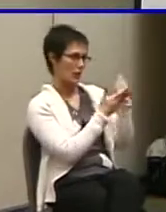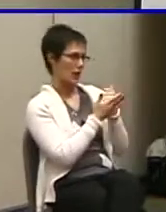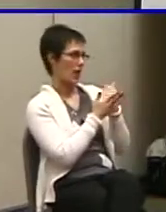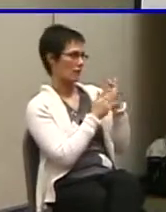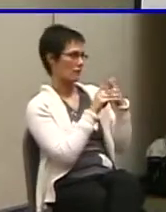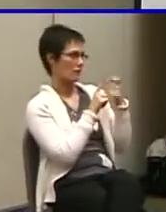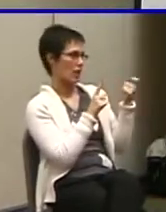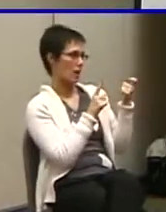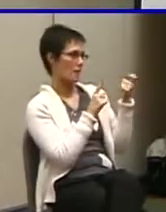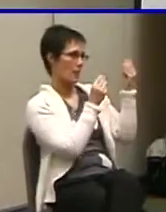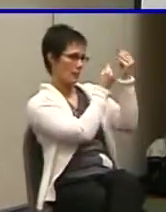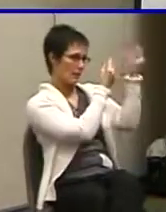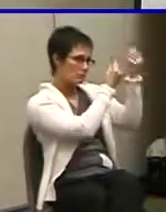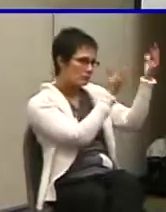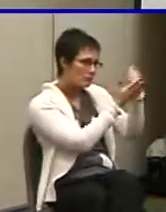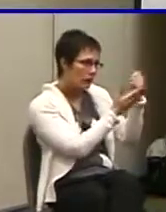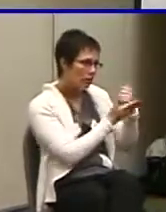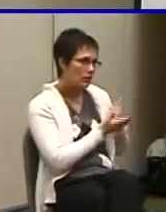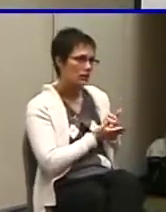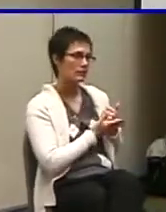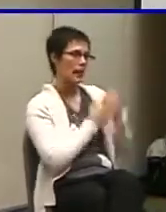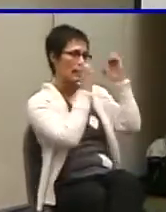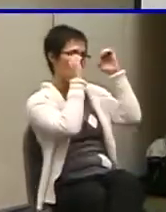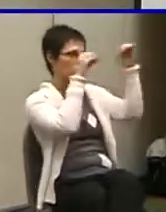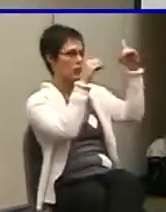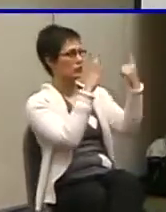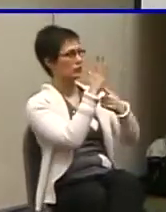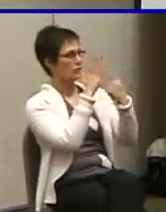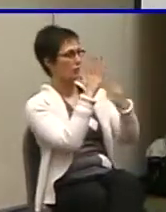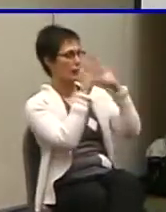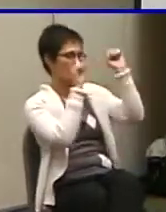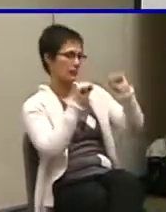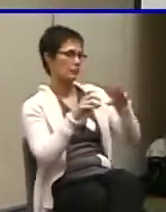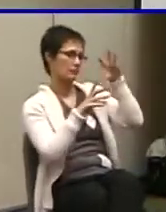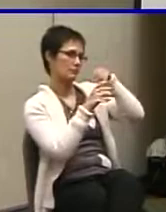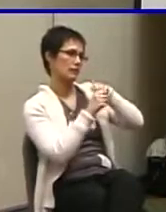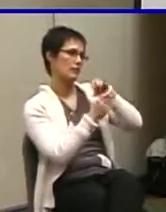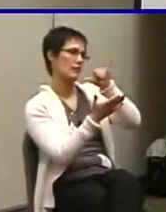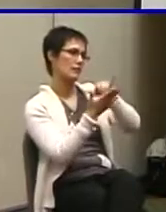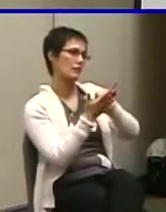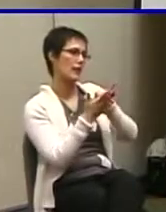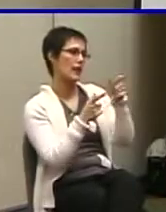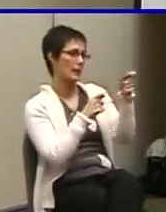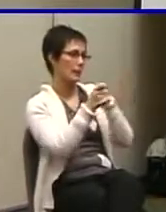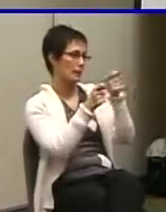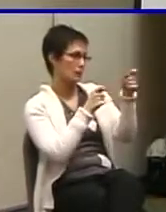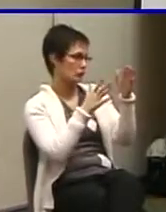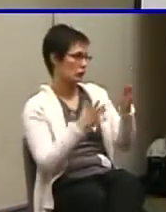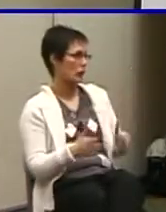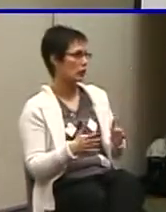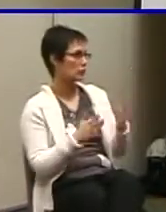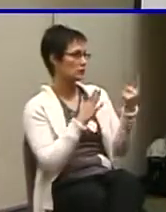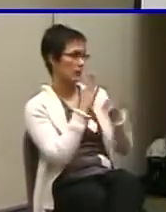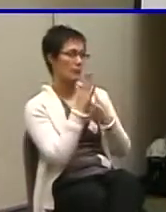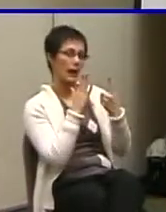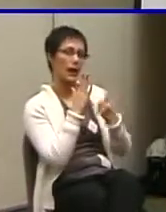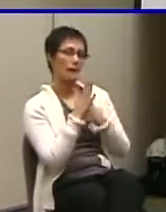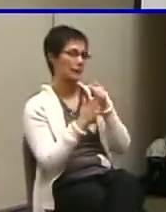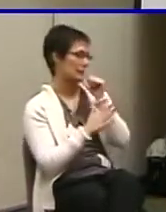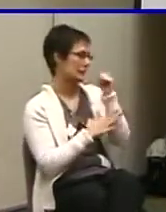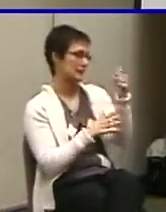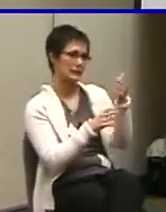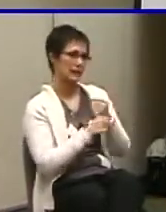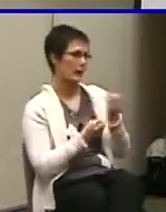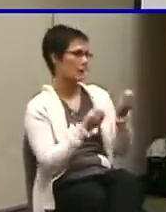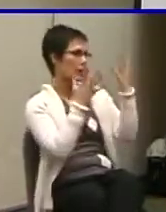makes it worthwhile to do. And educators oftentimes can get into that. Administrators even, you know, it doesn't take much of